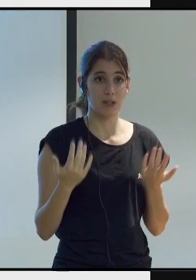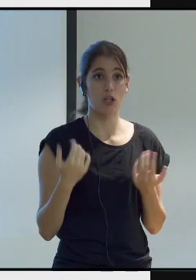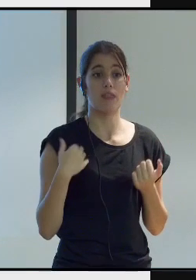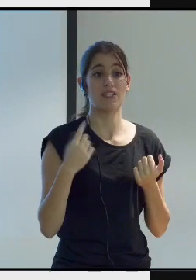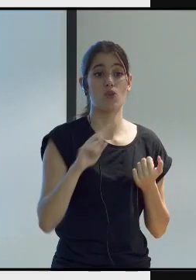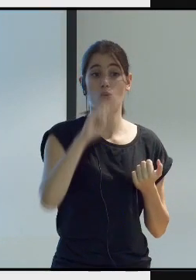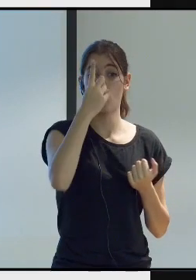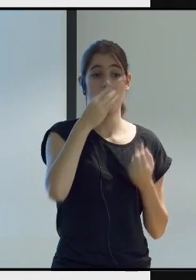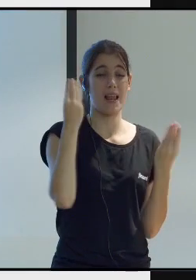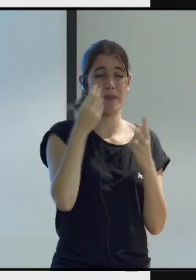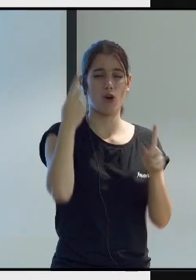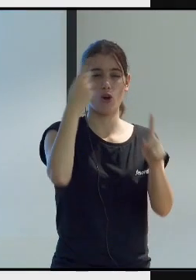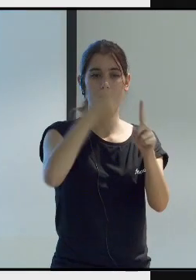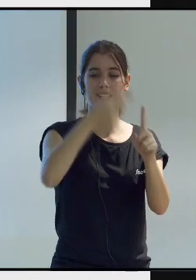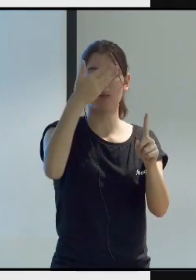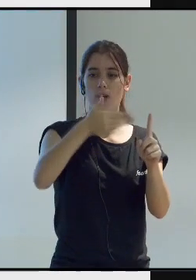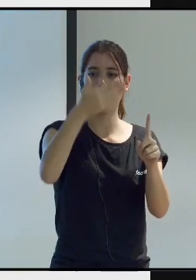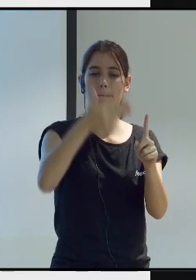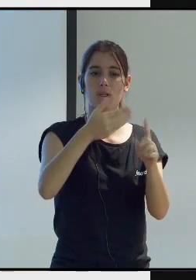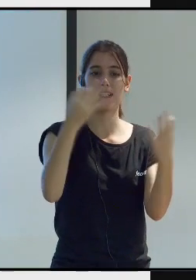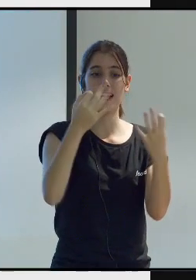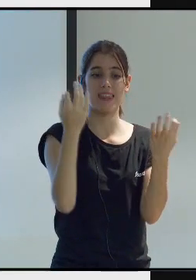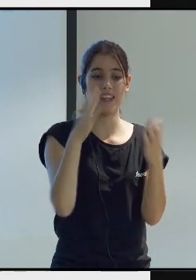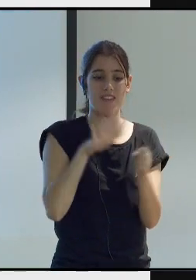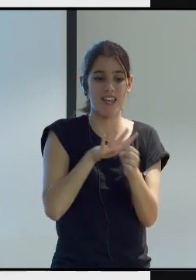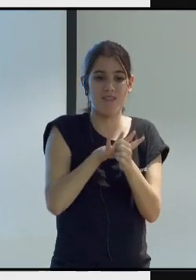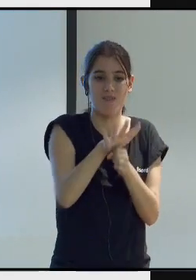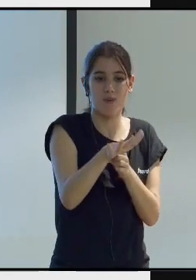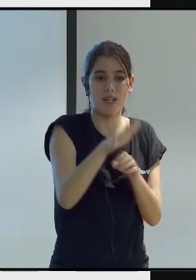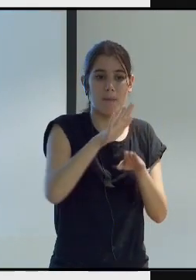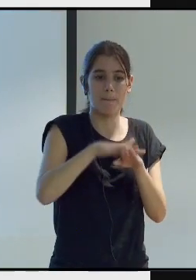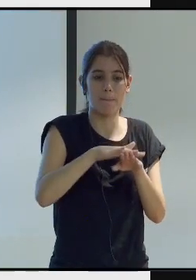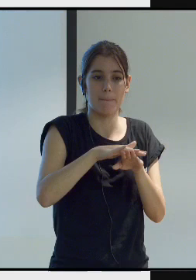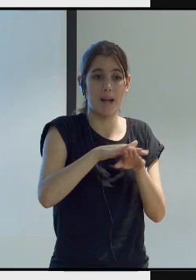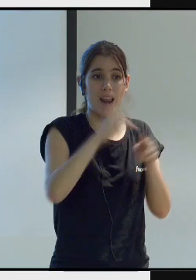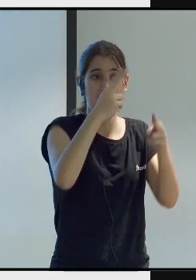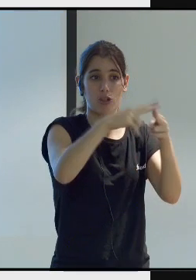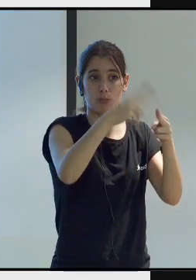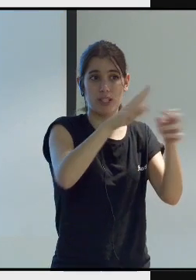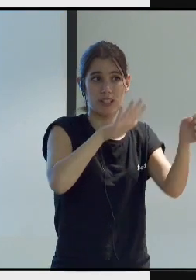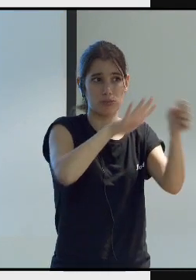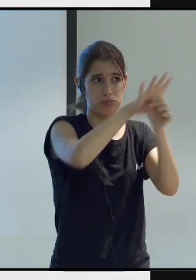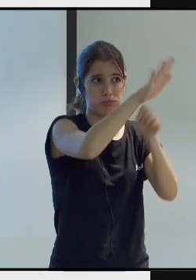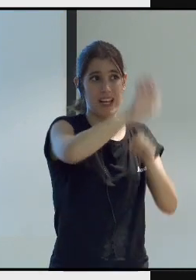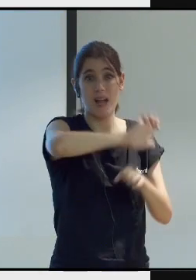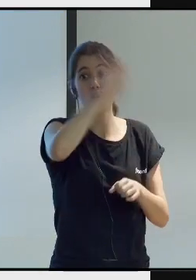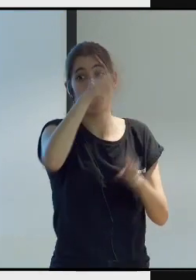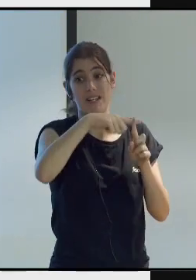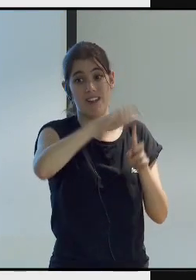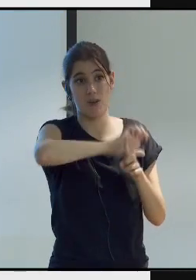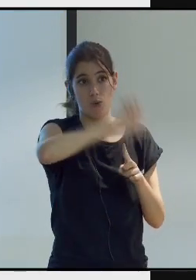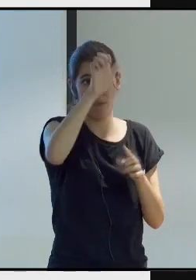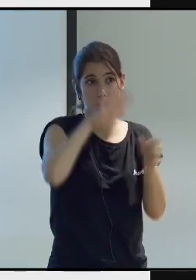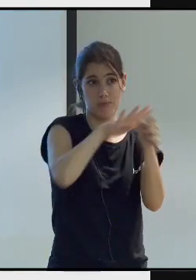we influence the policy making on practice at European level. How does we do that? We draft a lot of position